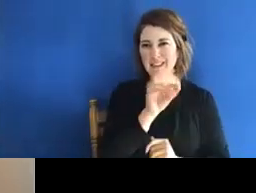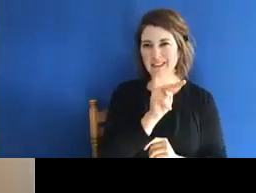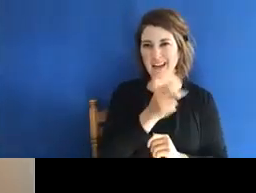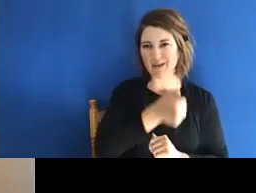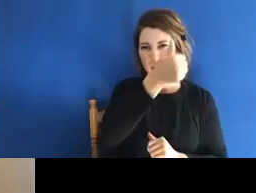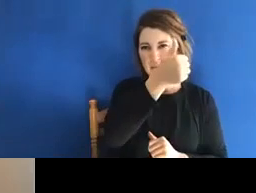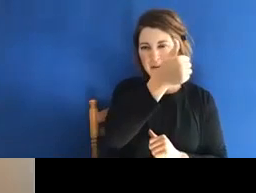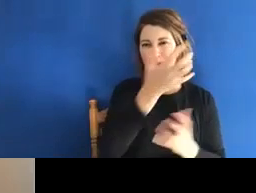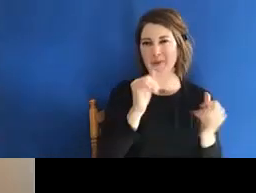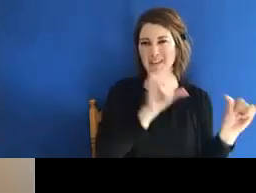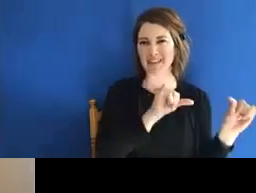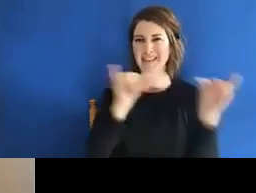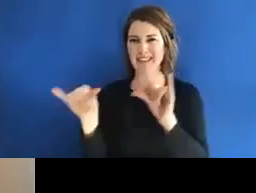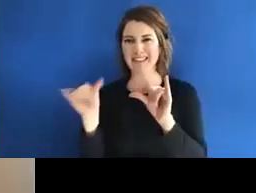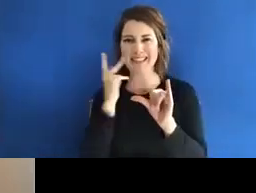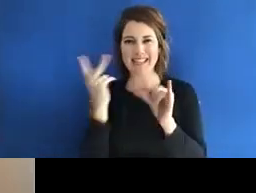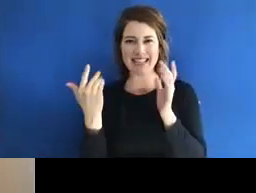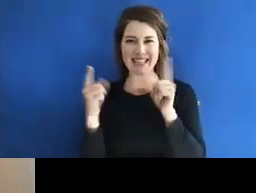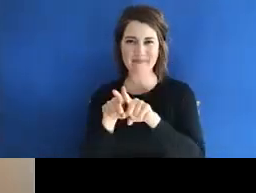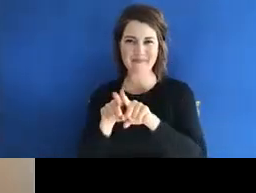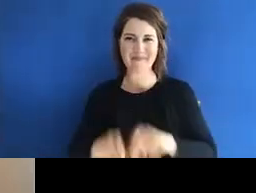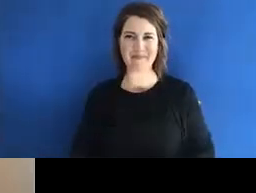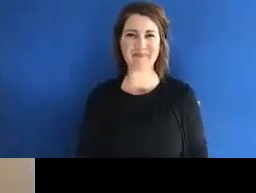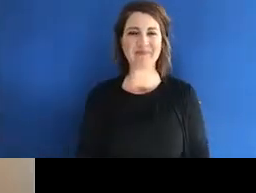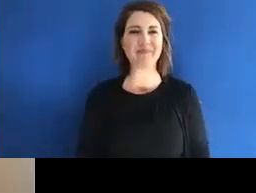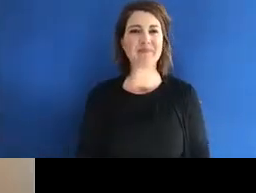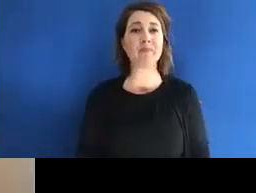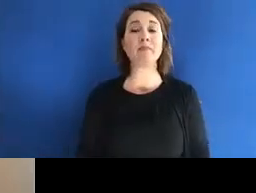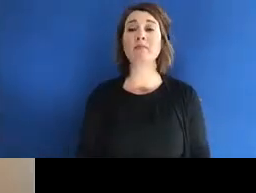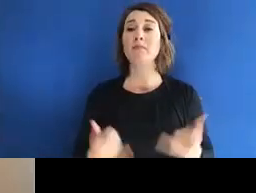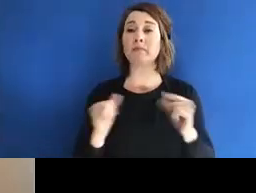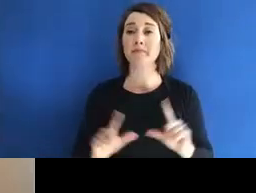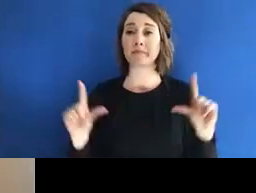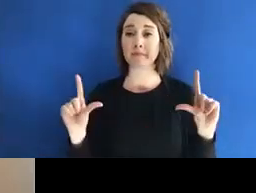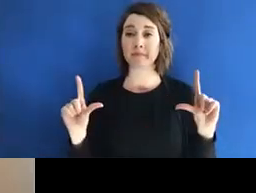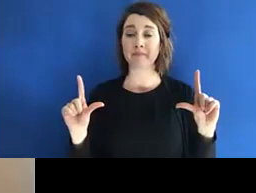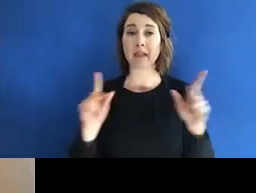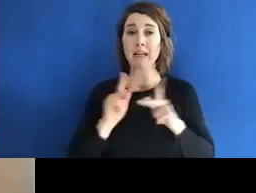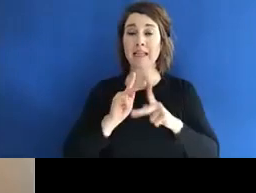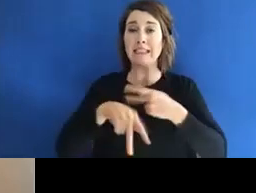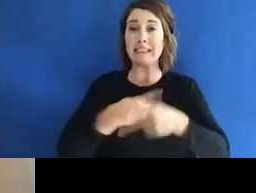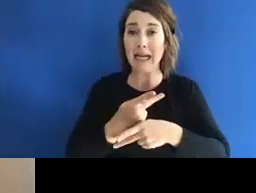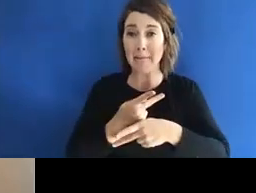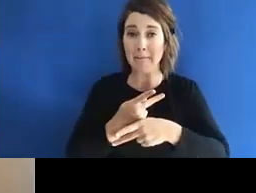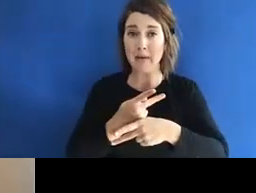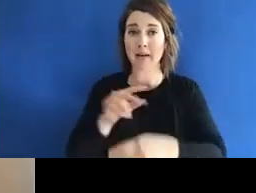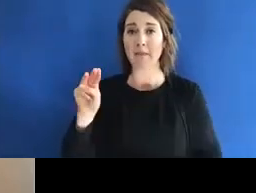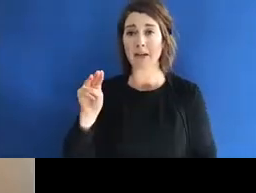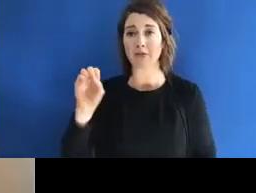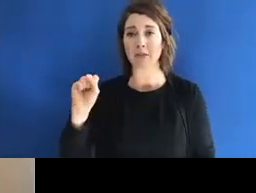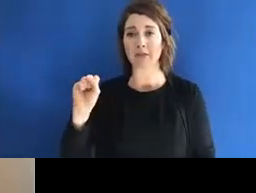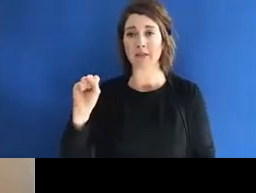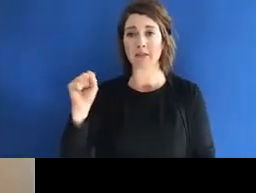next slide, we have the breakout of the types of measurable skill gains, the 5